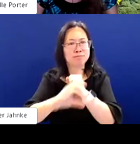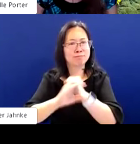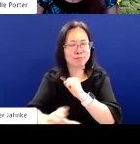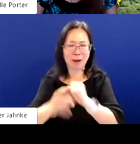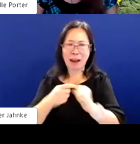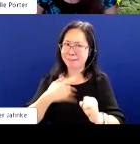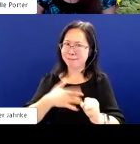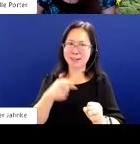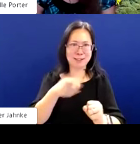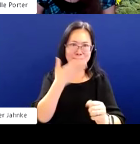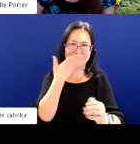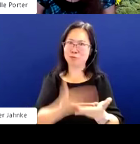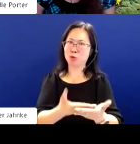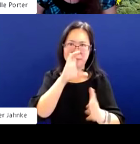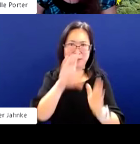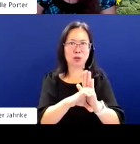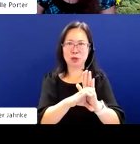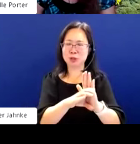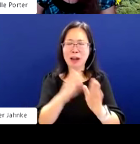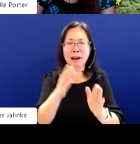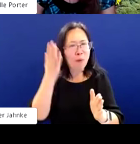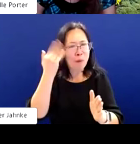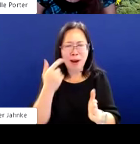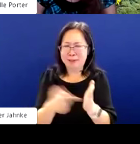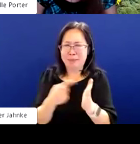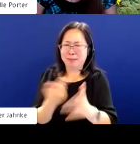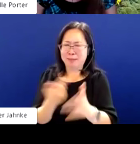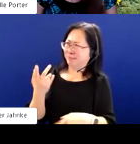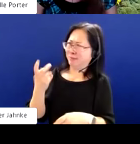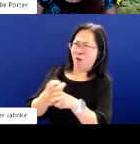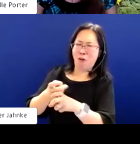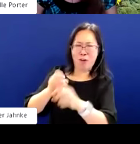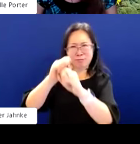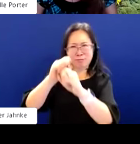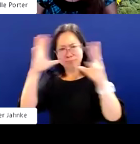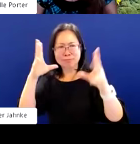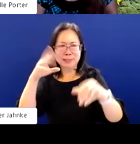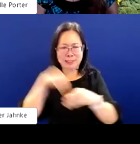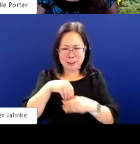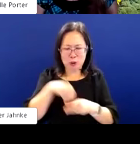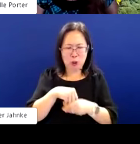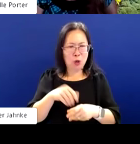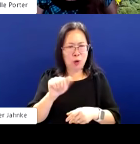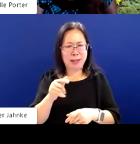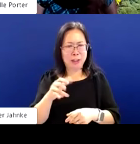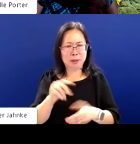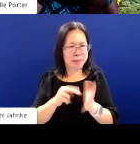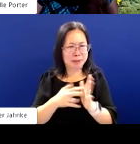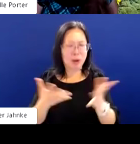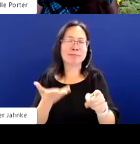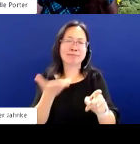really hard to capture in a picture what internalized ageism is. So I want to congratulate you on that. So in terms